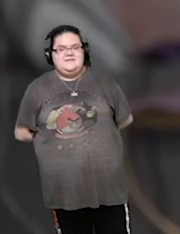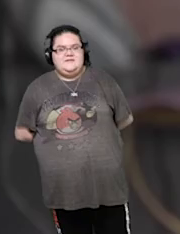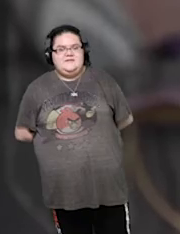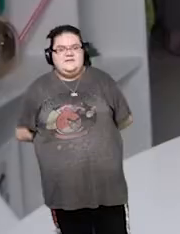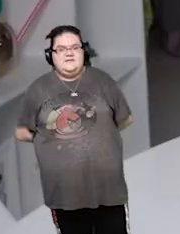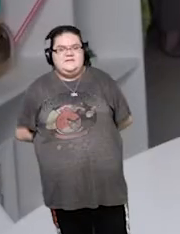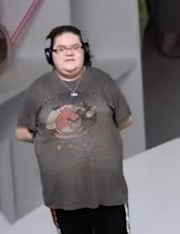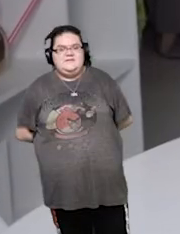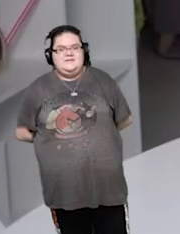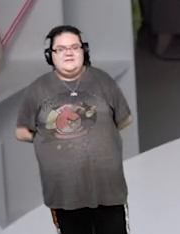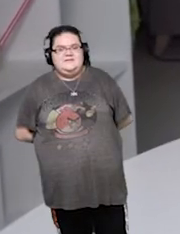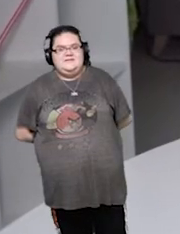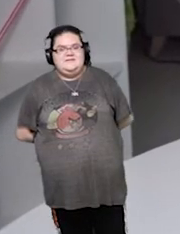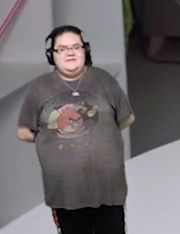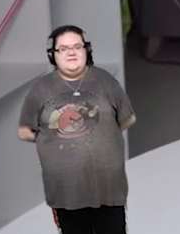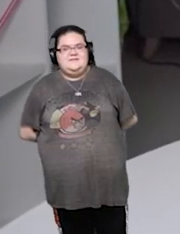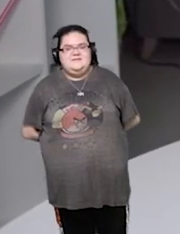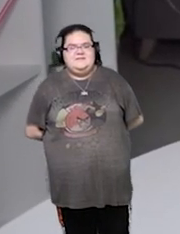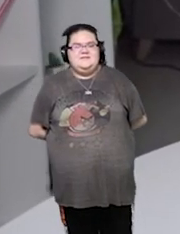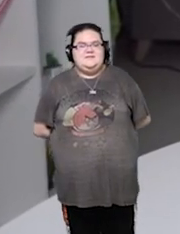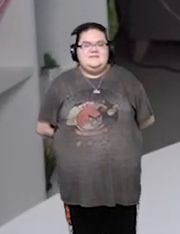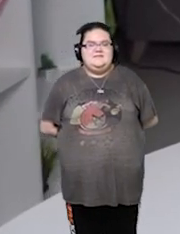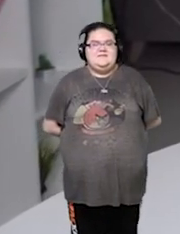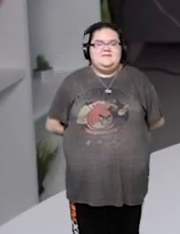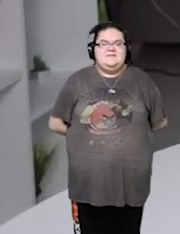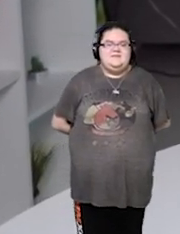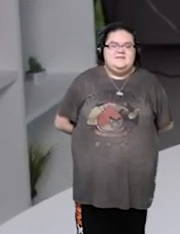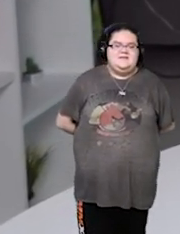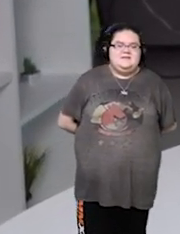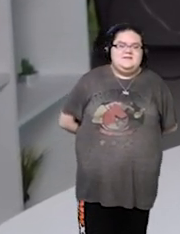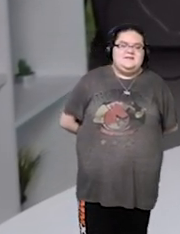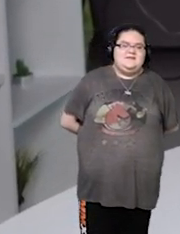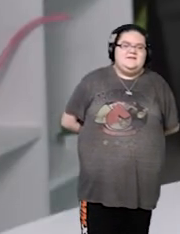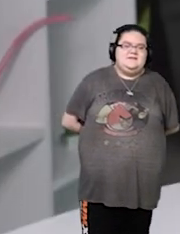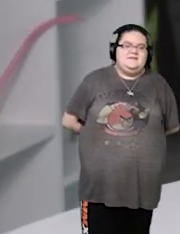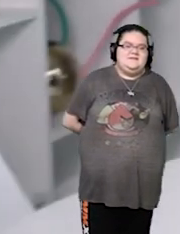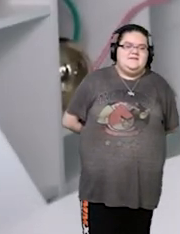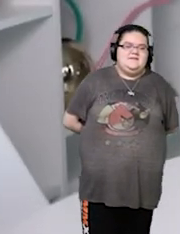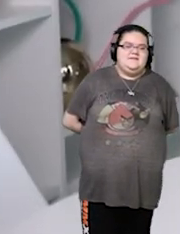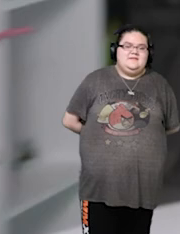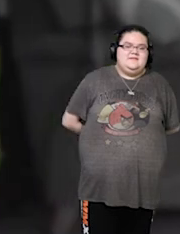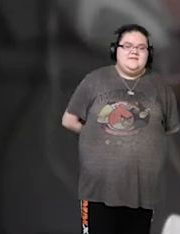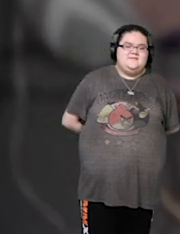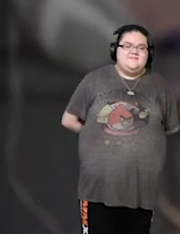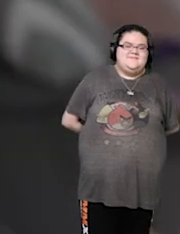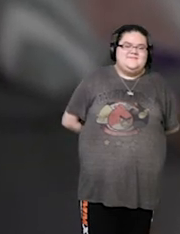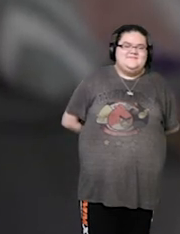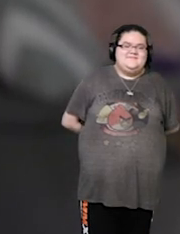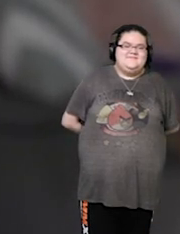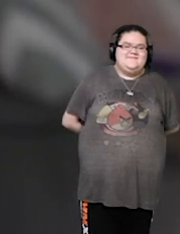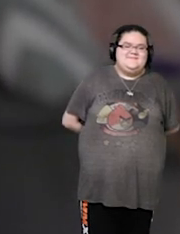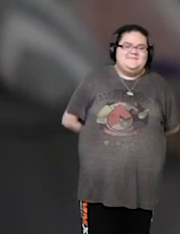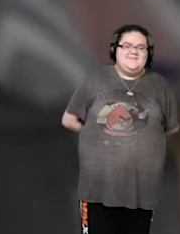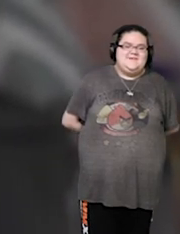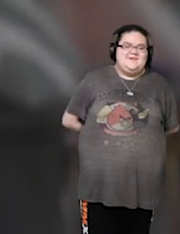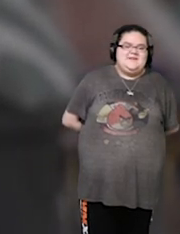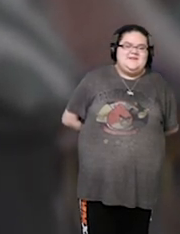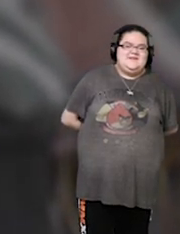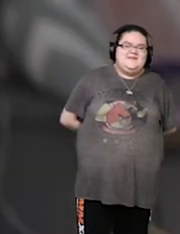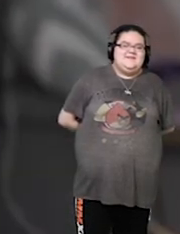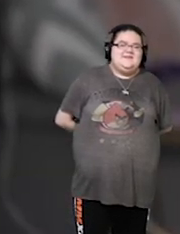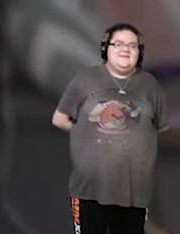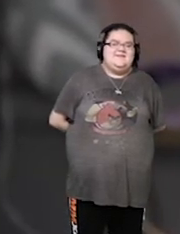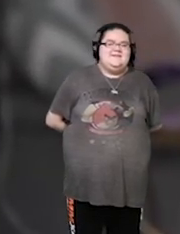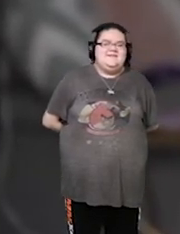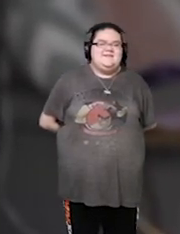A bit rougher. Feeling for labels, you know, to see if I can get a gauge of a label. There's no label in here. Oh, there is a label. Cheap plastic labeling right here. Mm-hmm. Hey, you guys are best